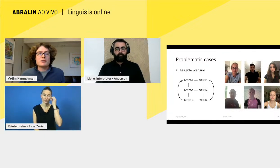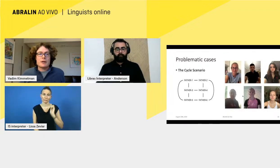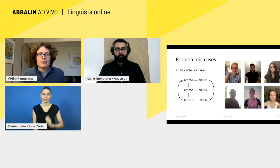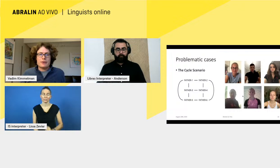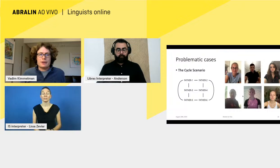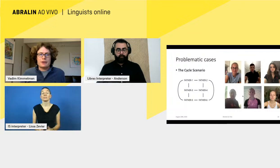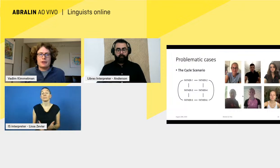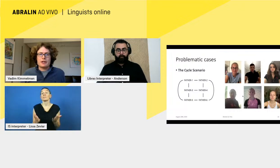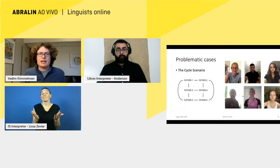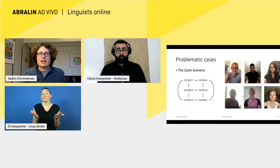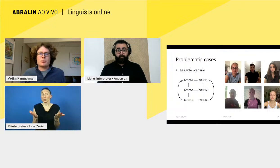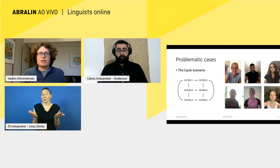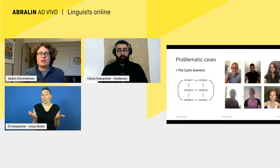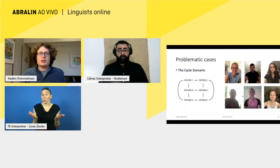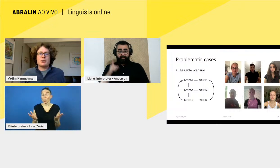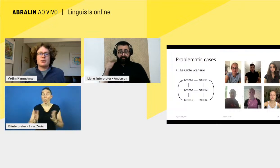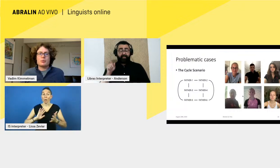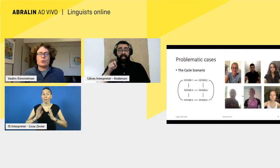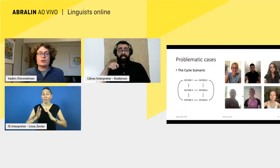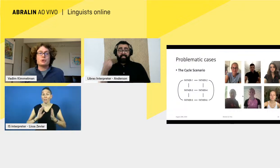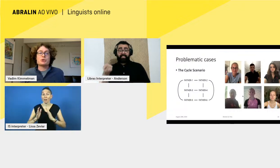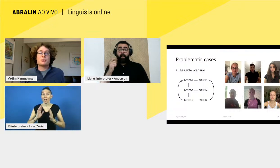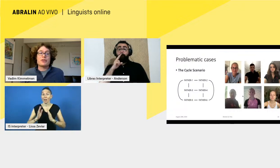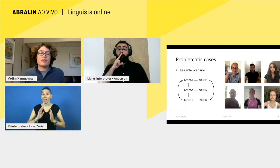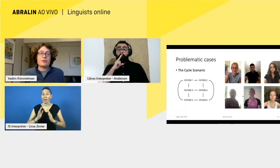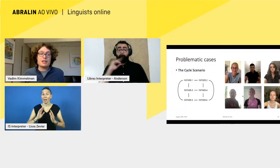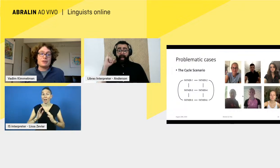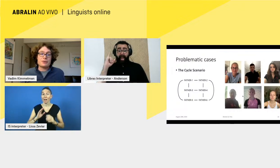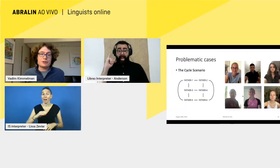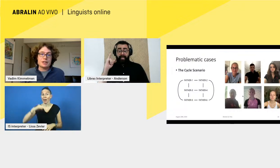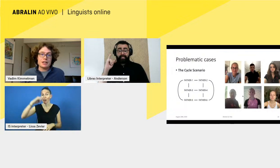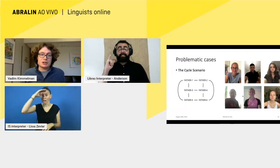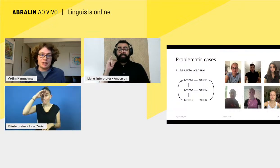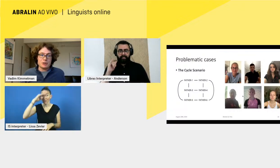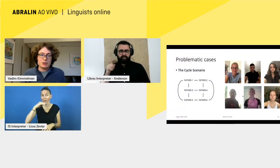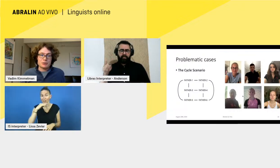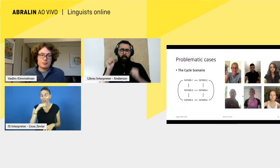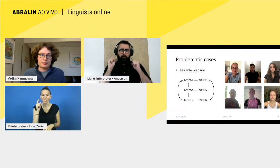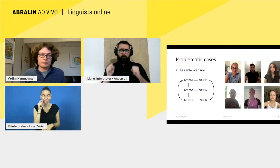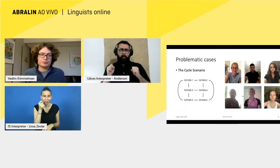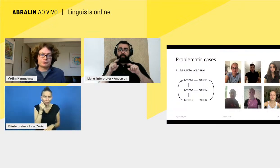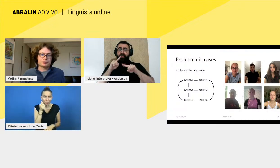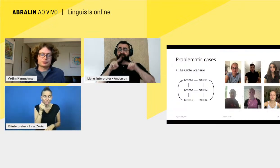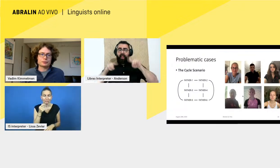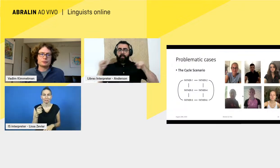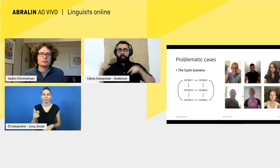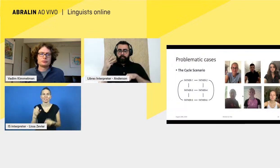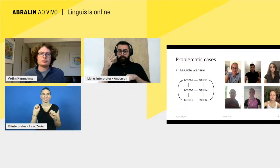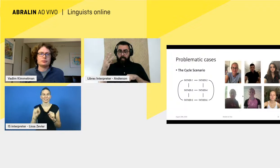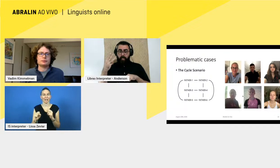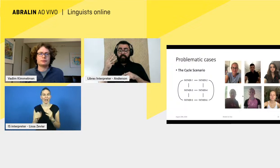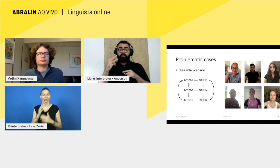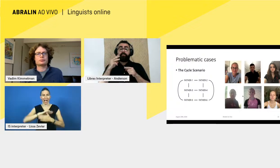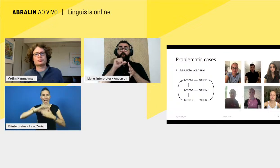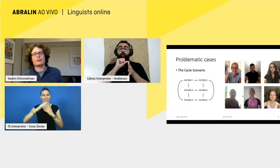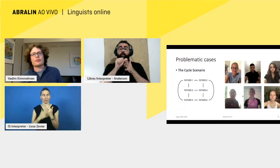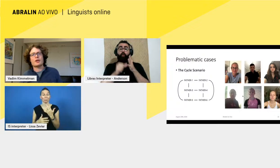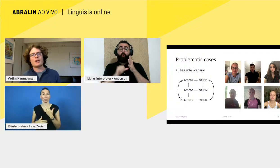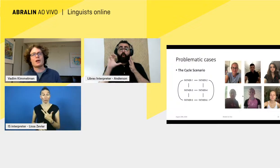So the sign father can be produced with three different hand shapes,